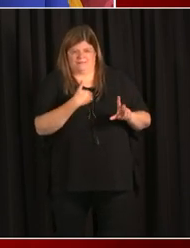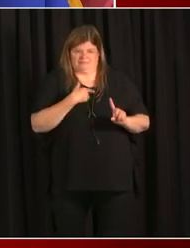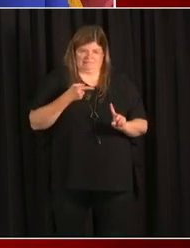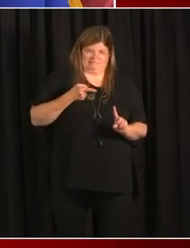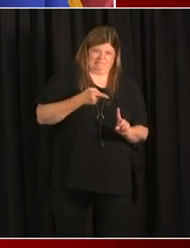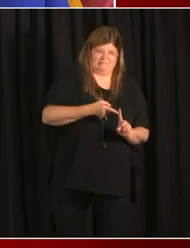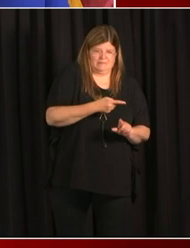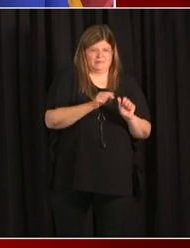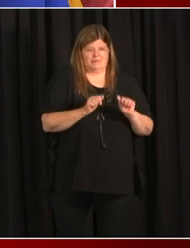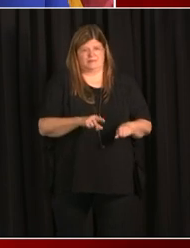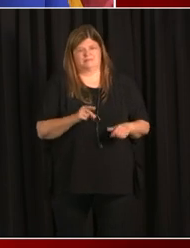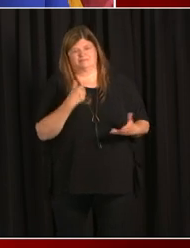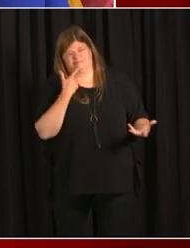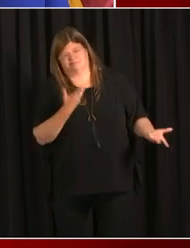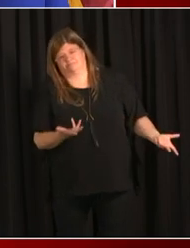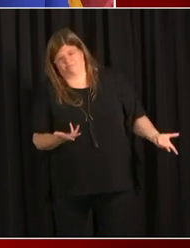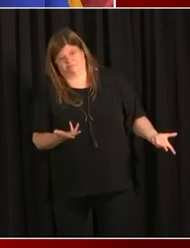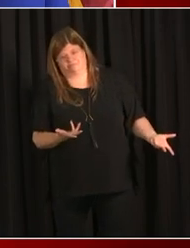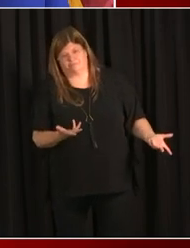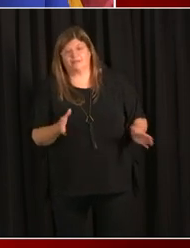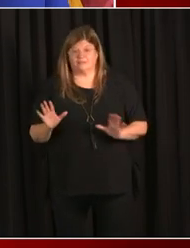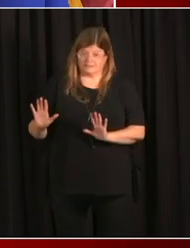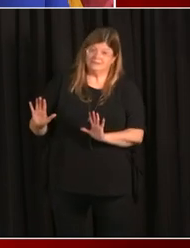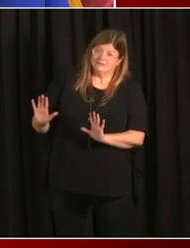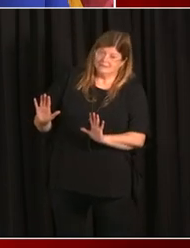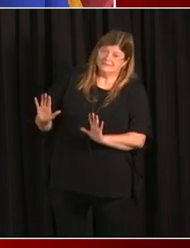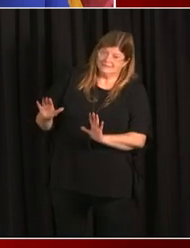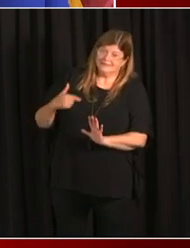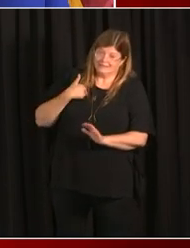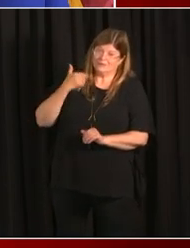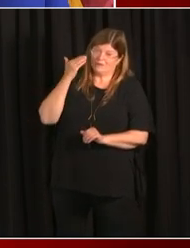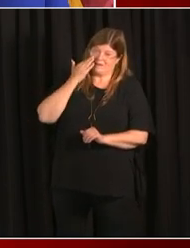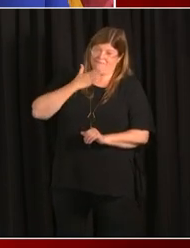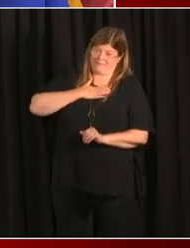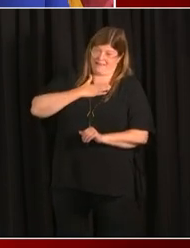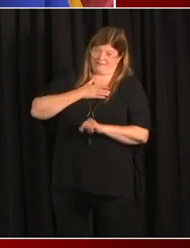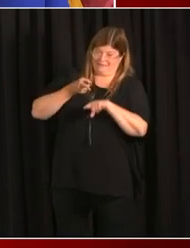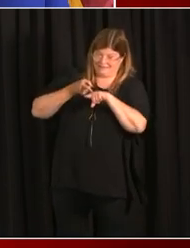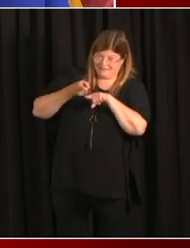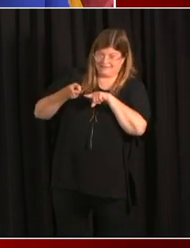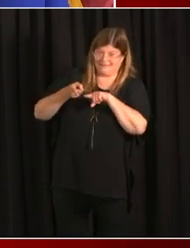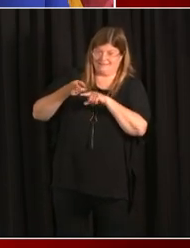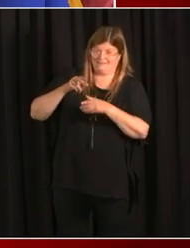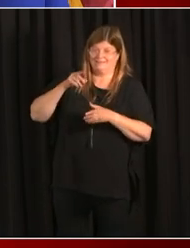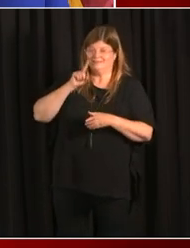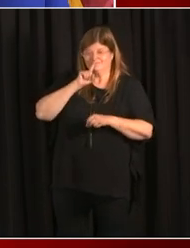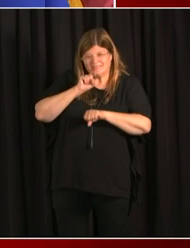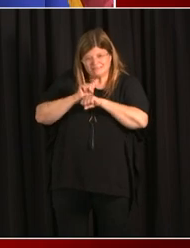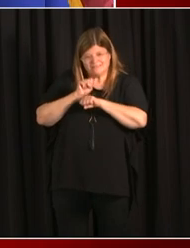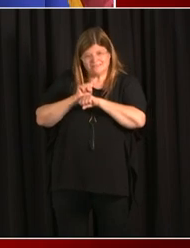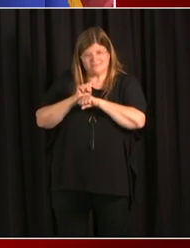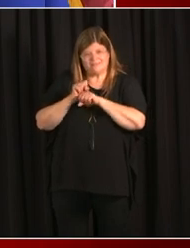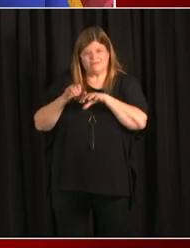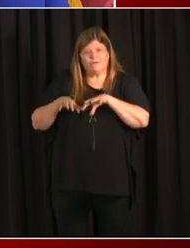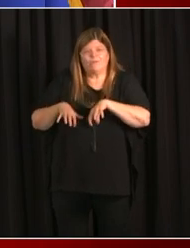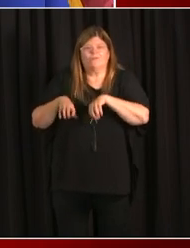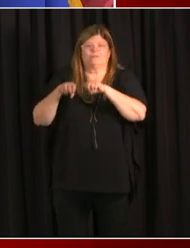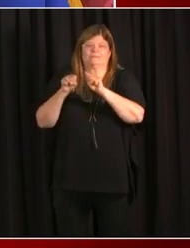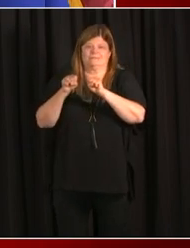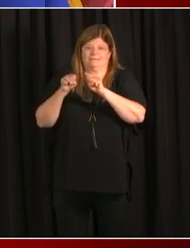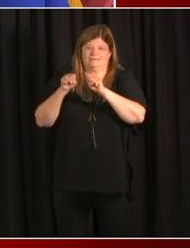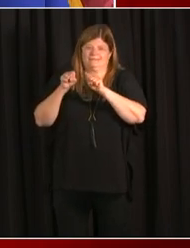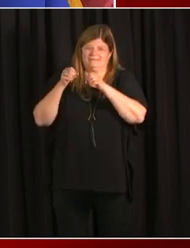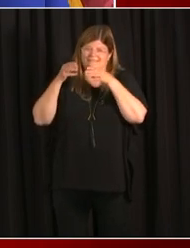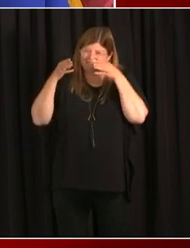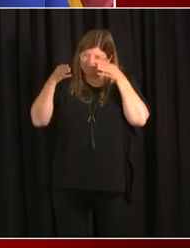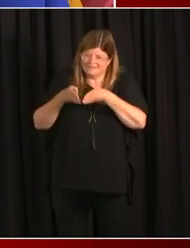thing that you can do. But. Absolutely. So, I think my main role is to convene. Right? My main role is